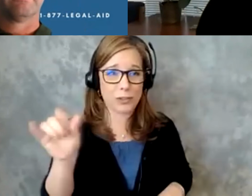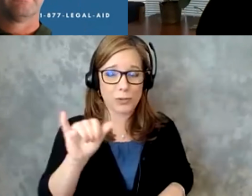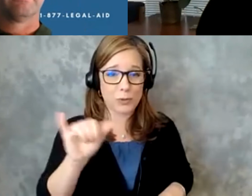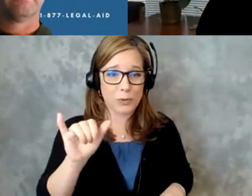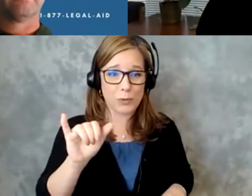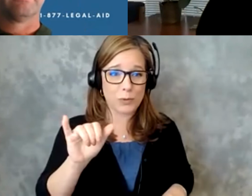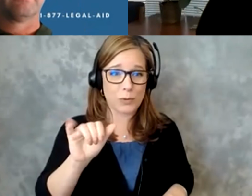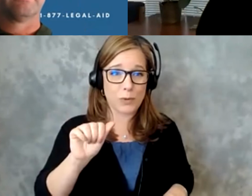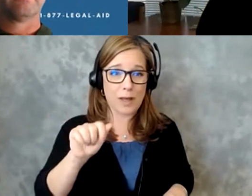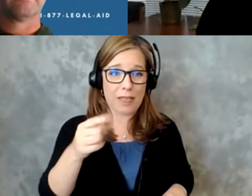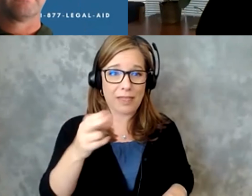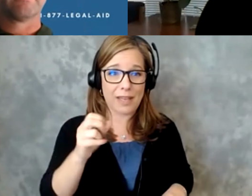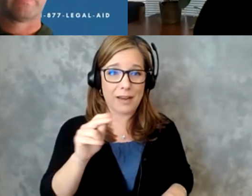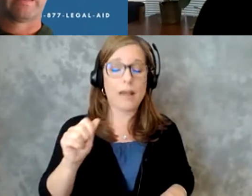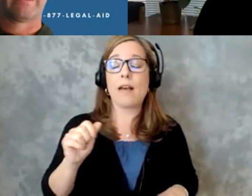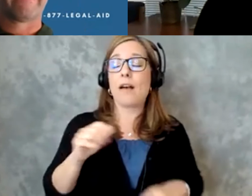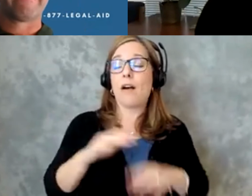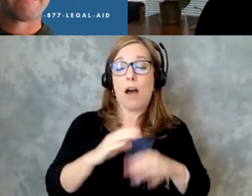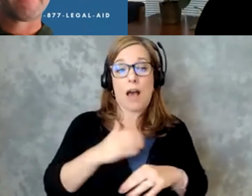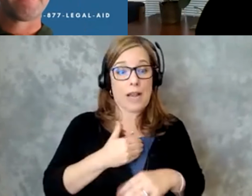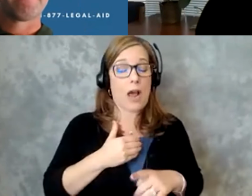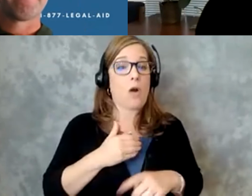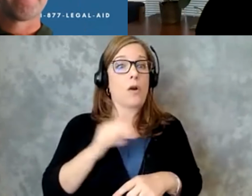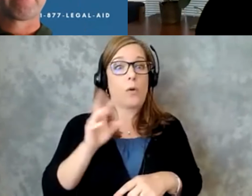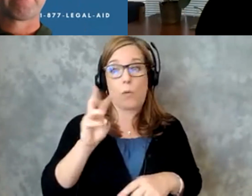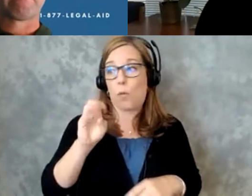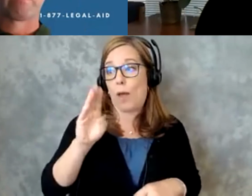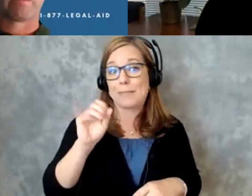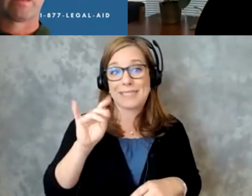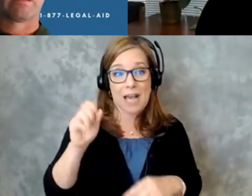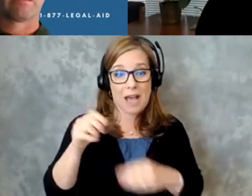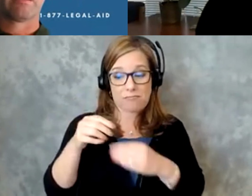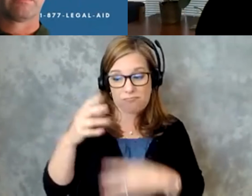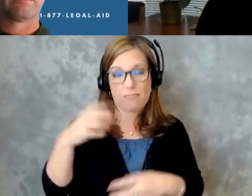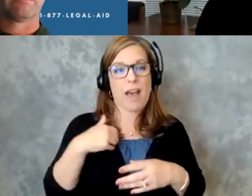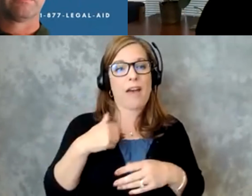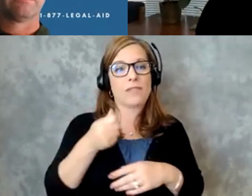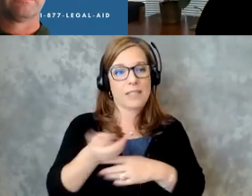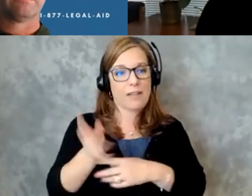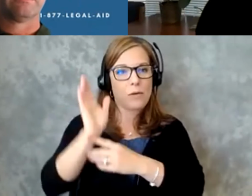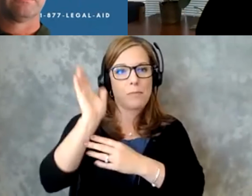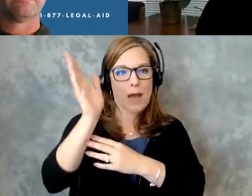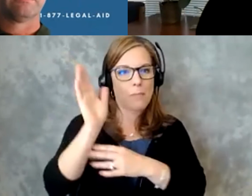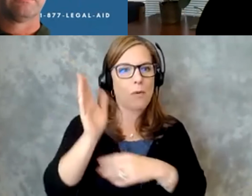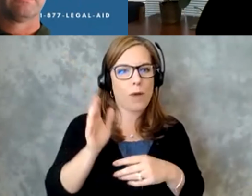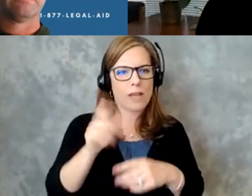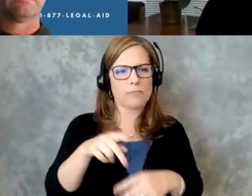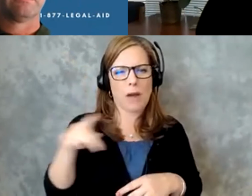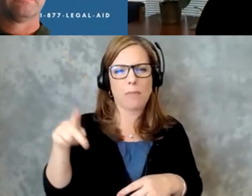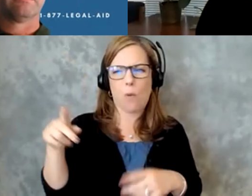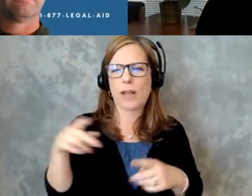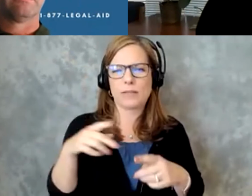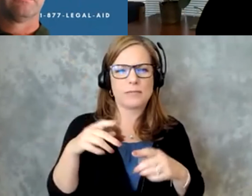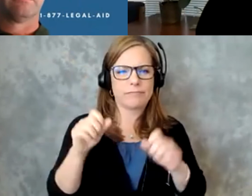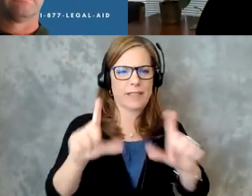do have on our website several PowerPoints that really cover that information pretty well.